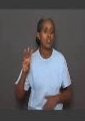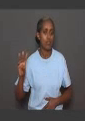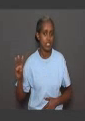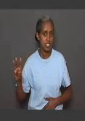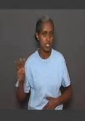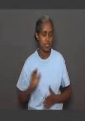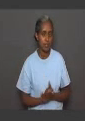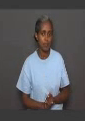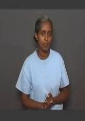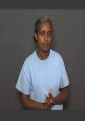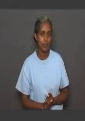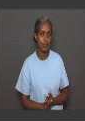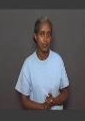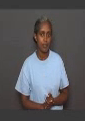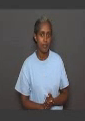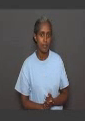-6.